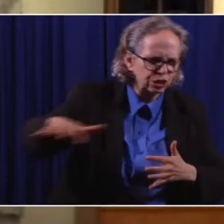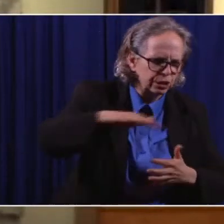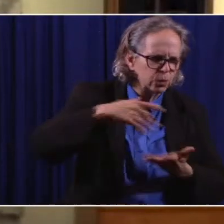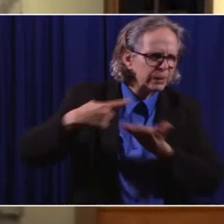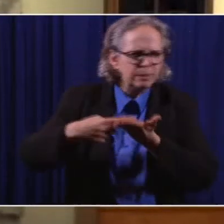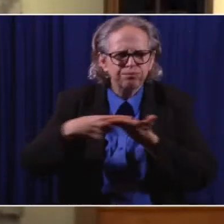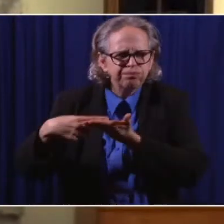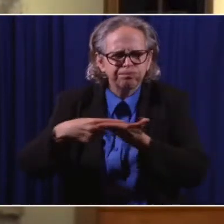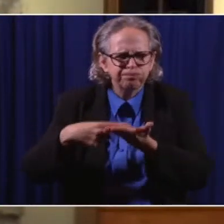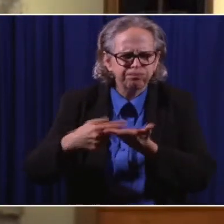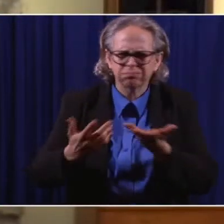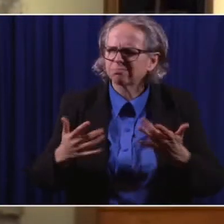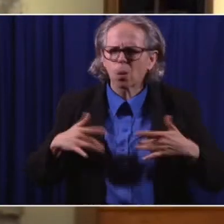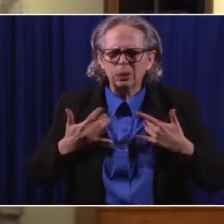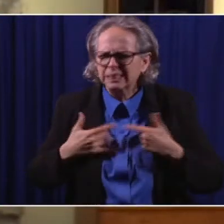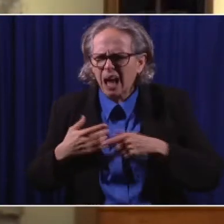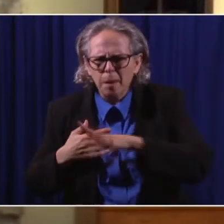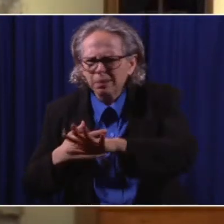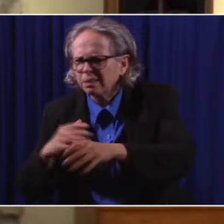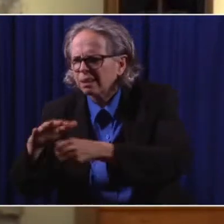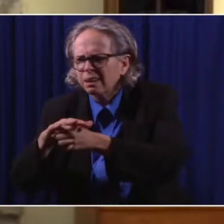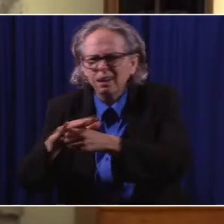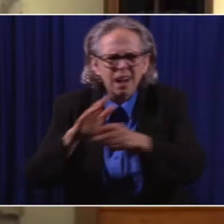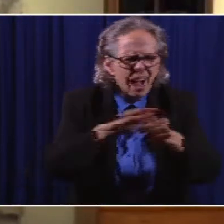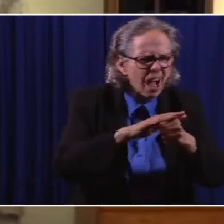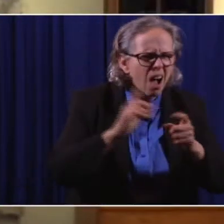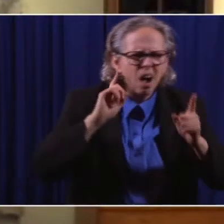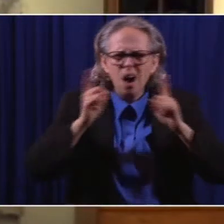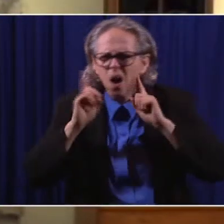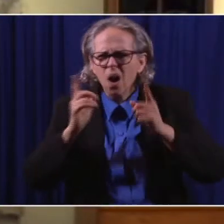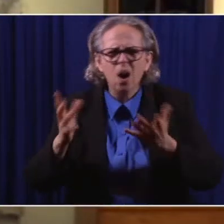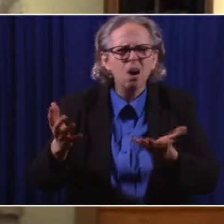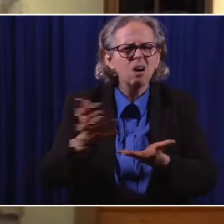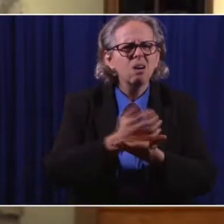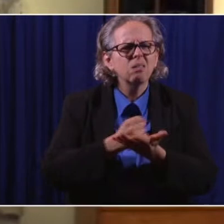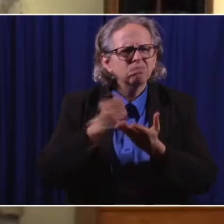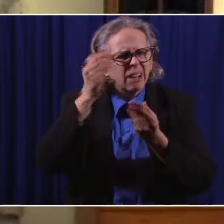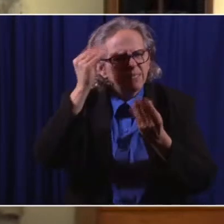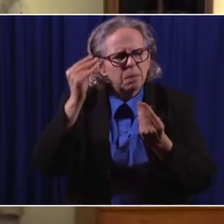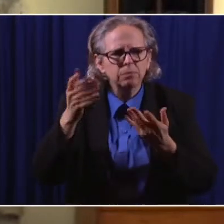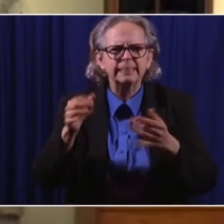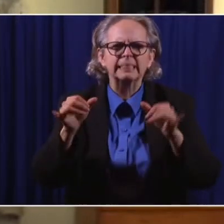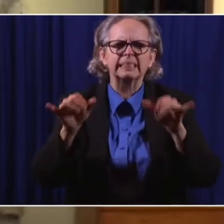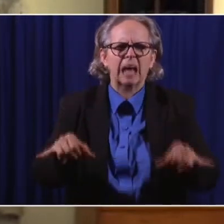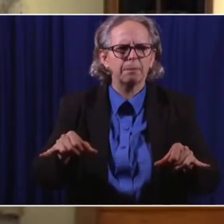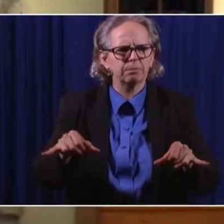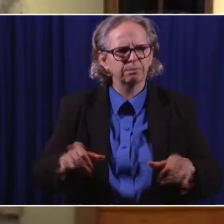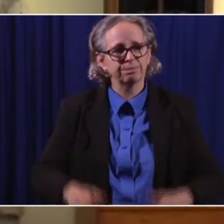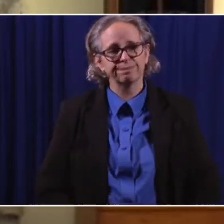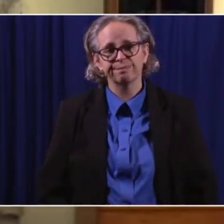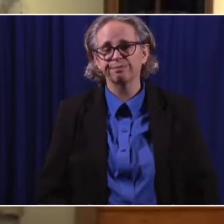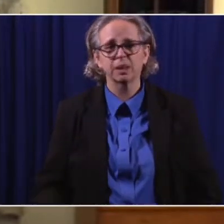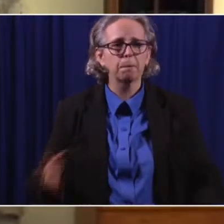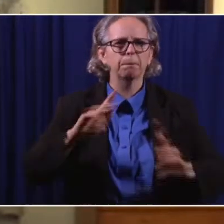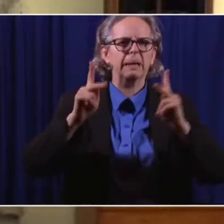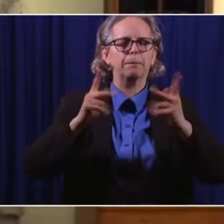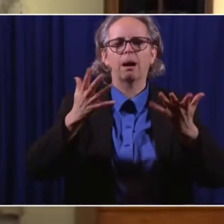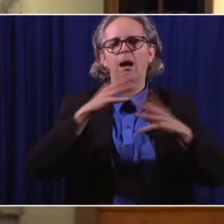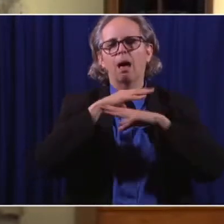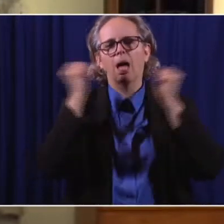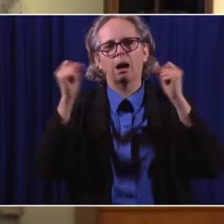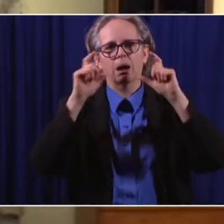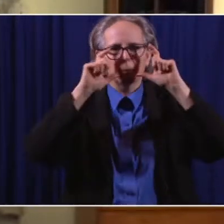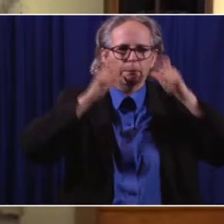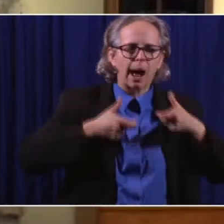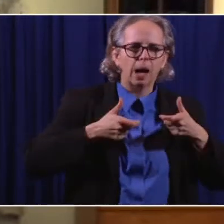officials from all over the state is, of course, what we know, that Ohioans are tired. They're laying their guard down. They